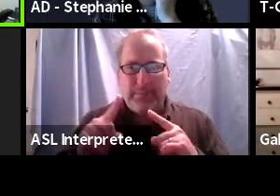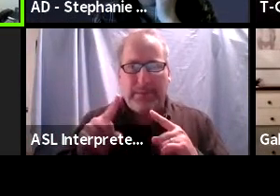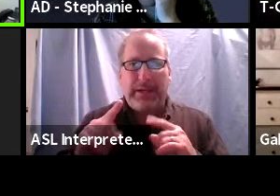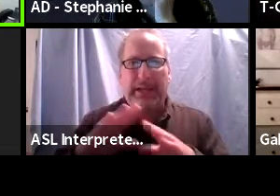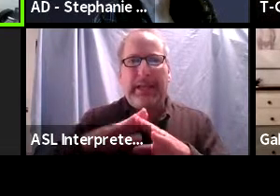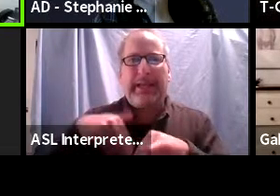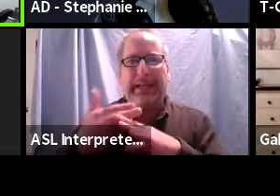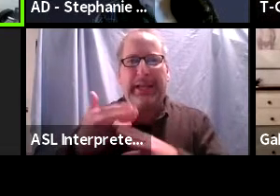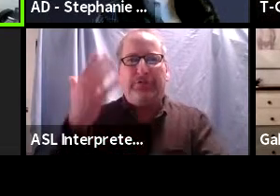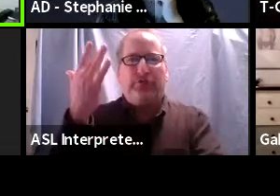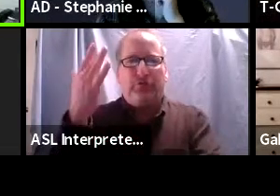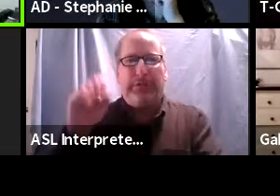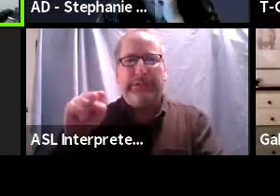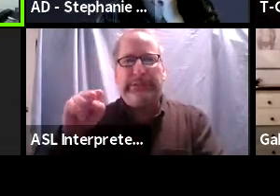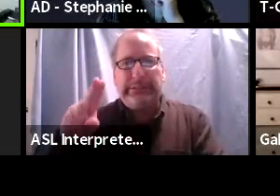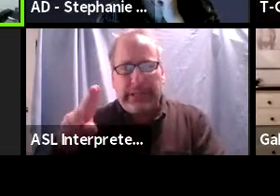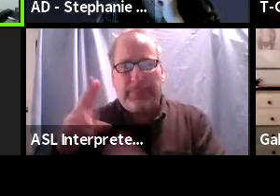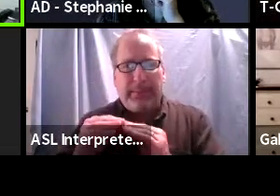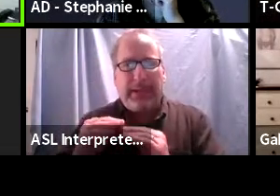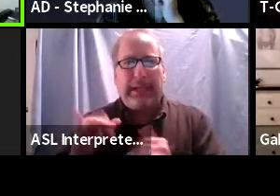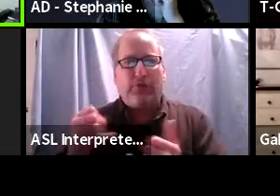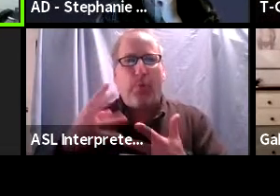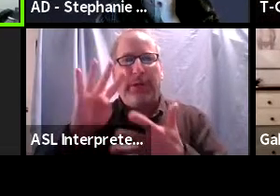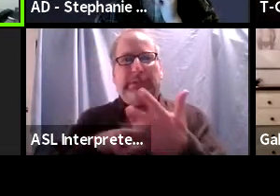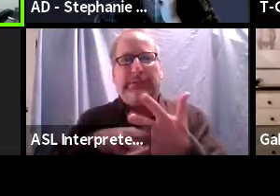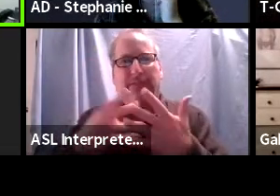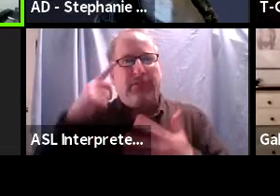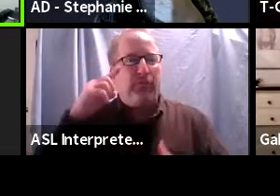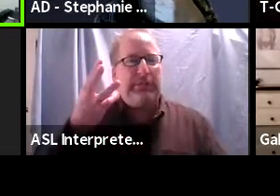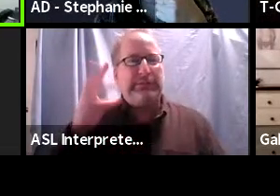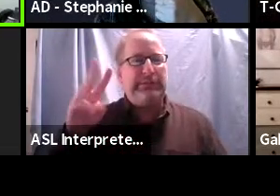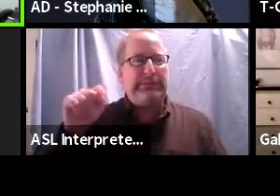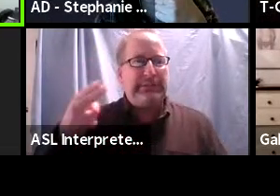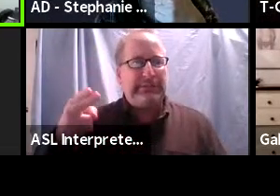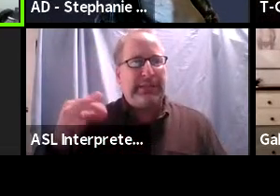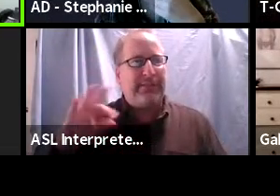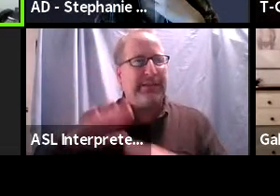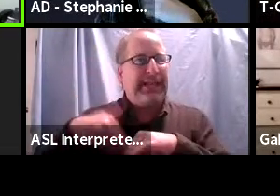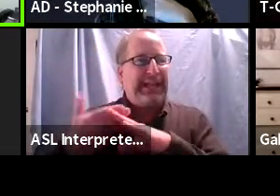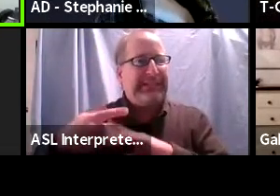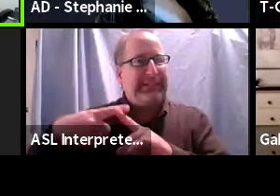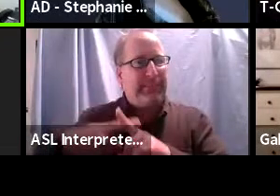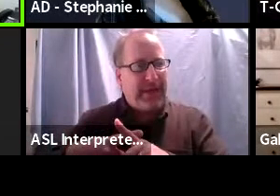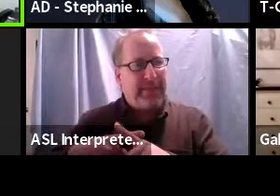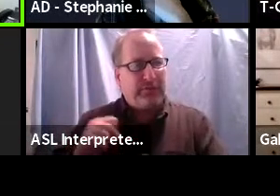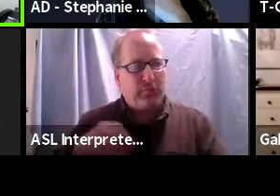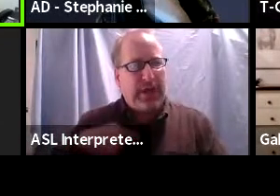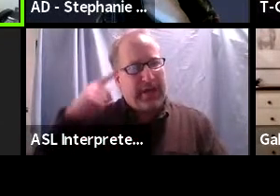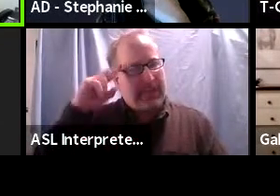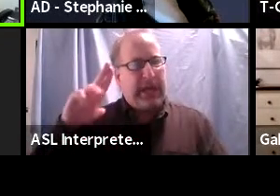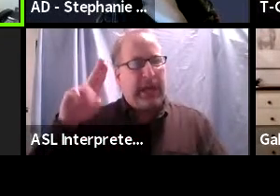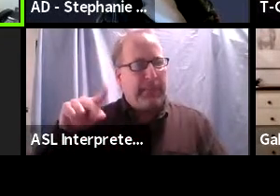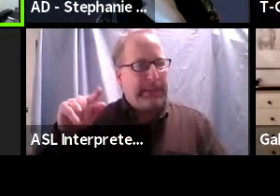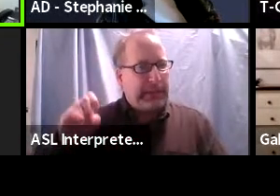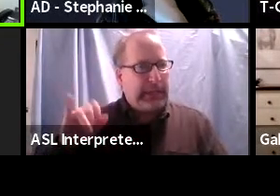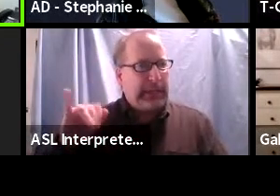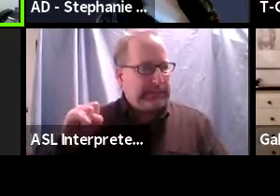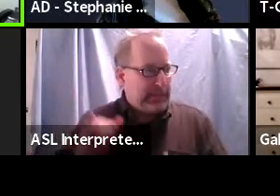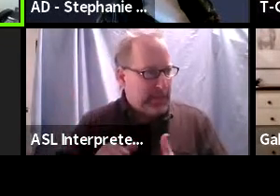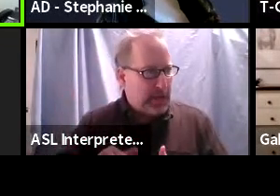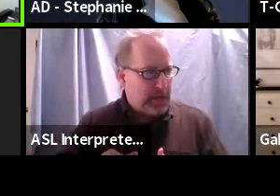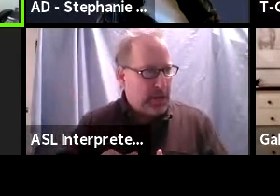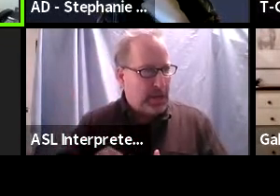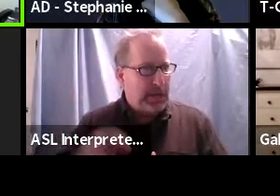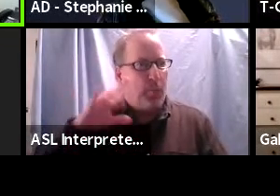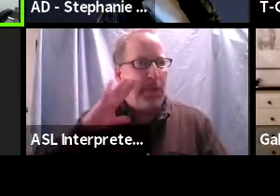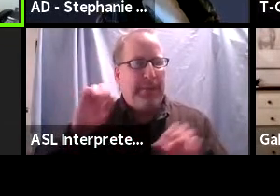next tree subcommittee meeting, I believe, is already scheduled for the 16th of this month. And so I think the update there is just, once again, that